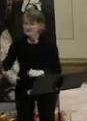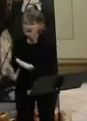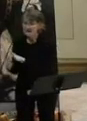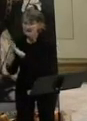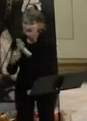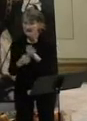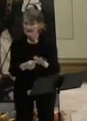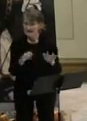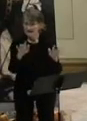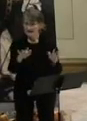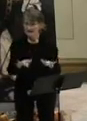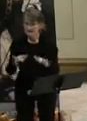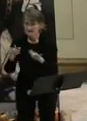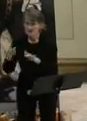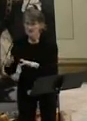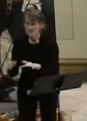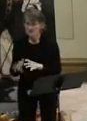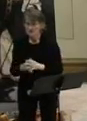Christe